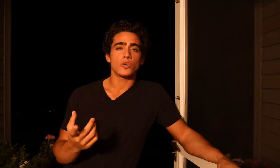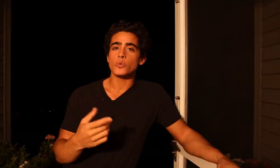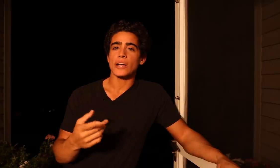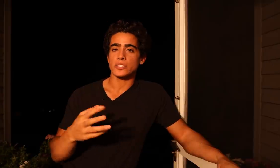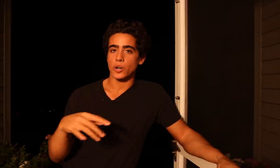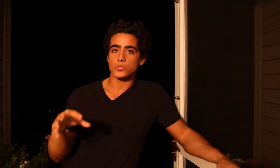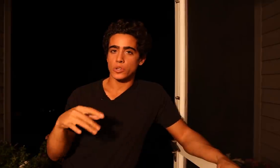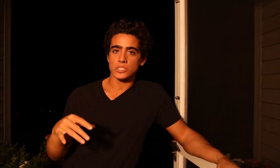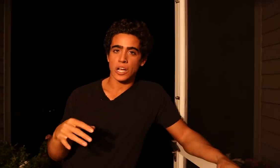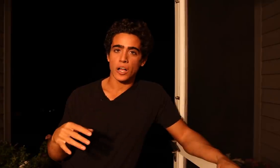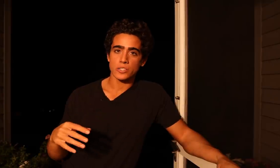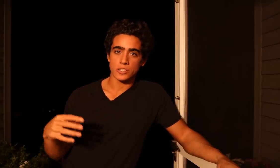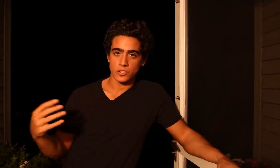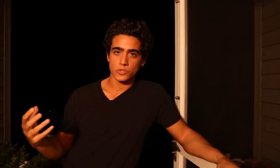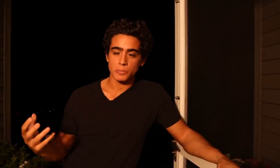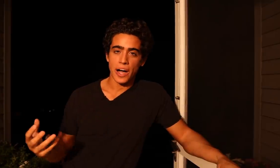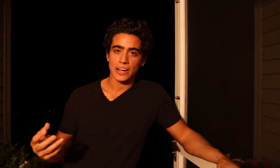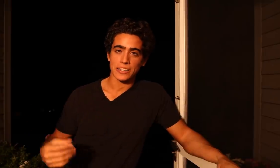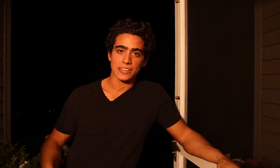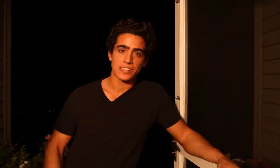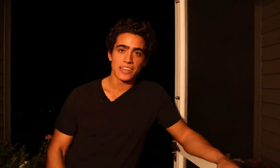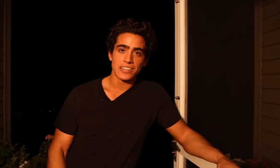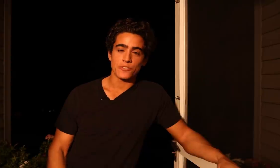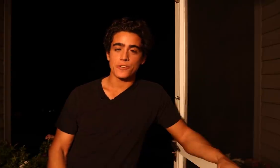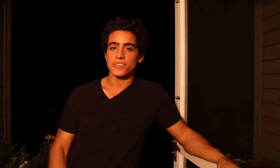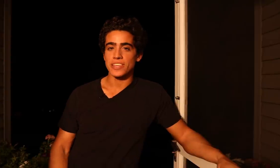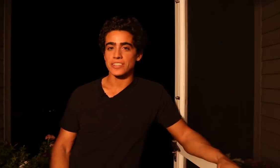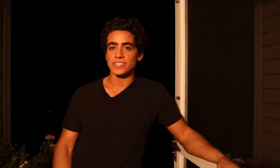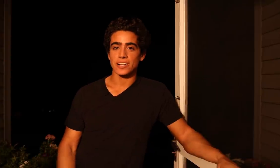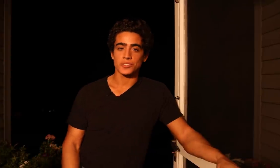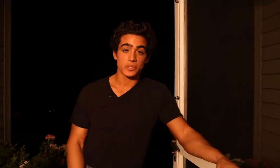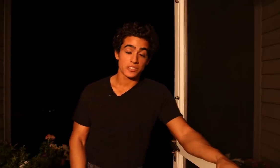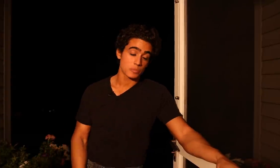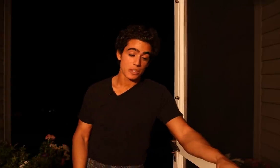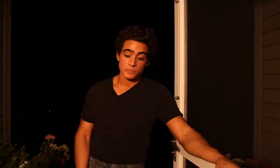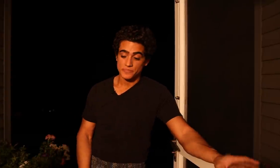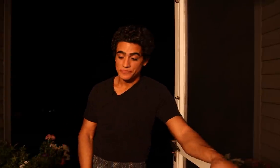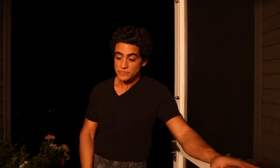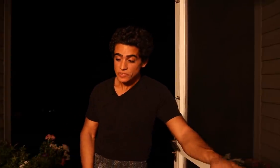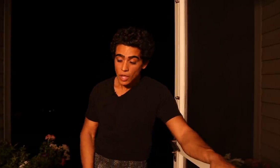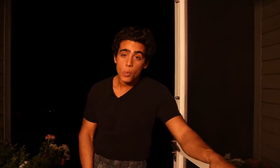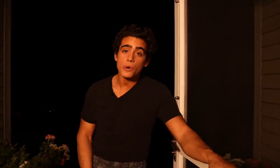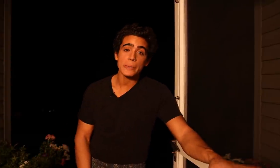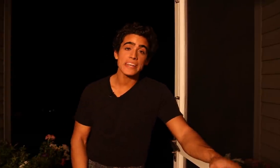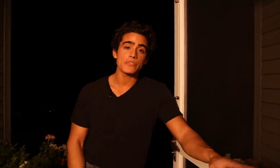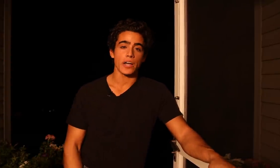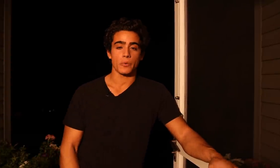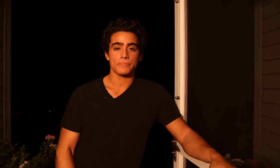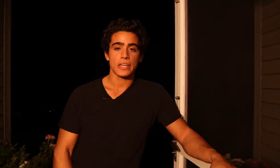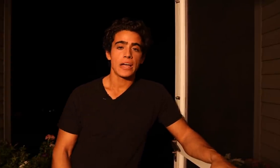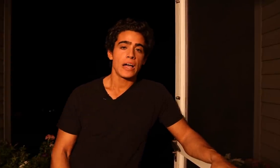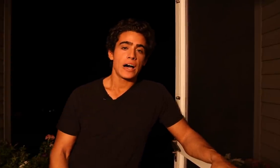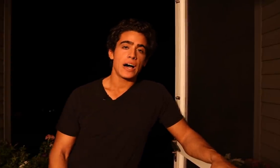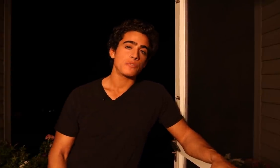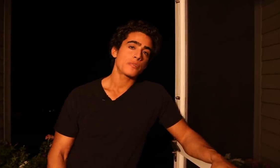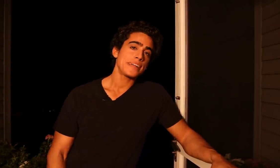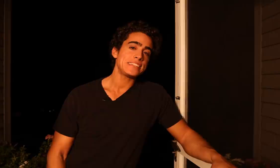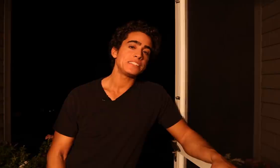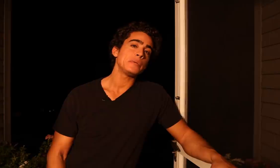interesting to know who actually owns all these colleges and who's pocketing the $50,000 tuitions, but we'll probably never know.